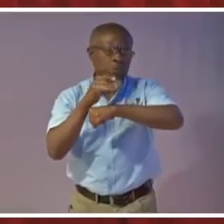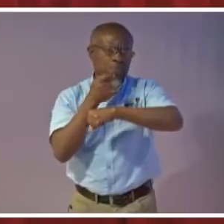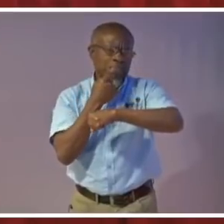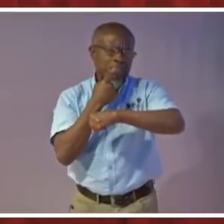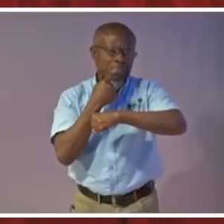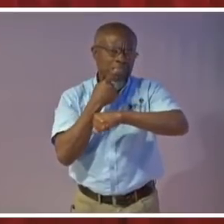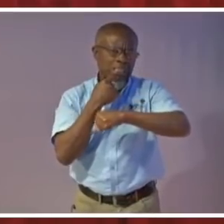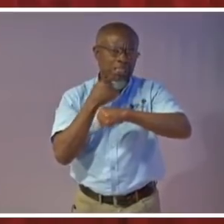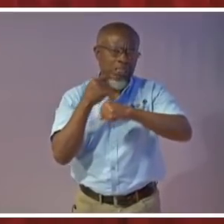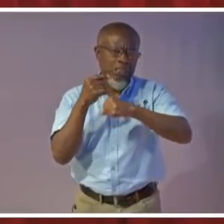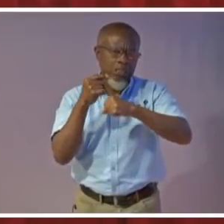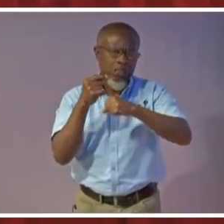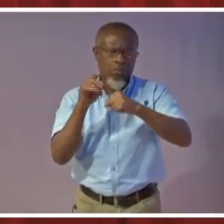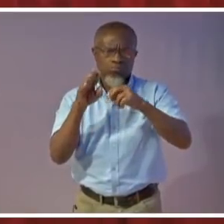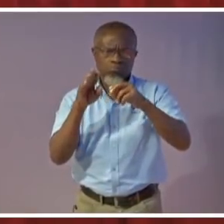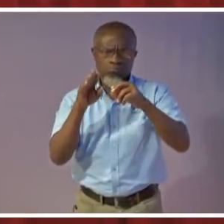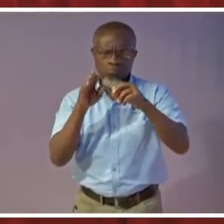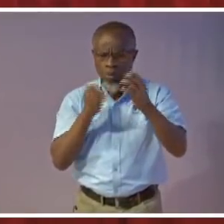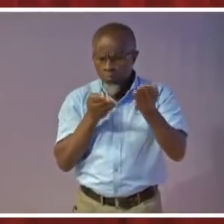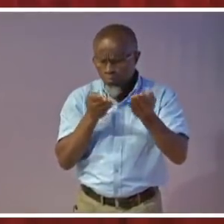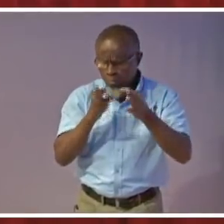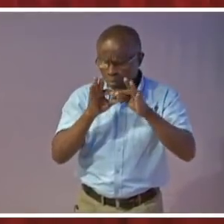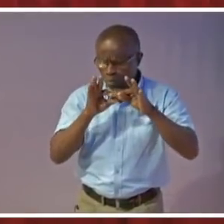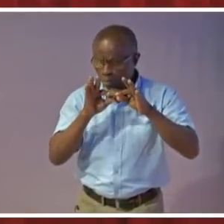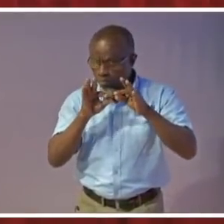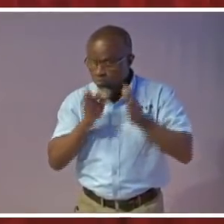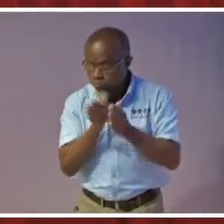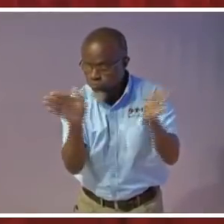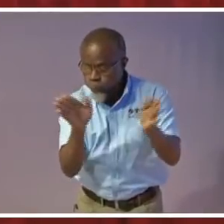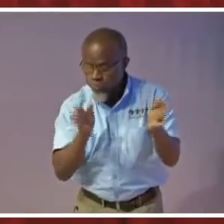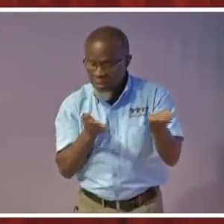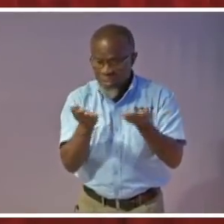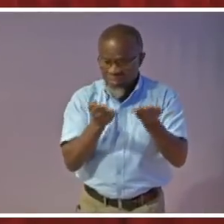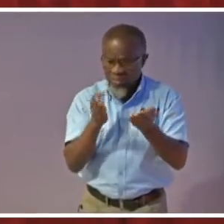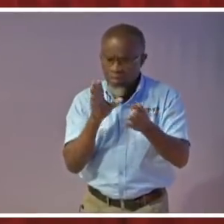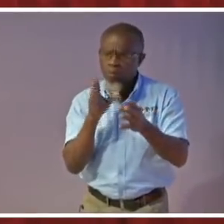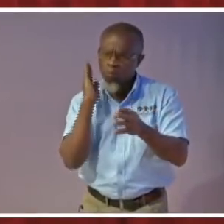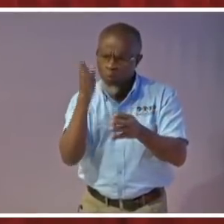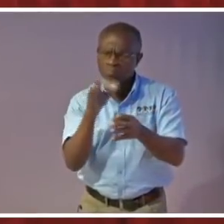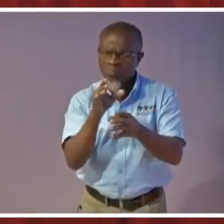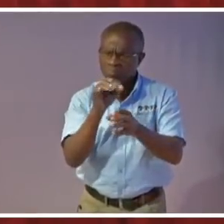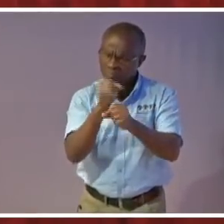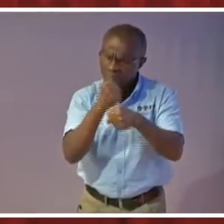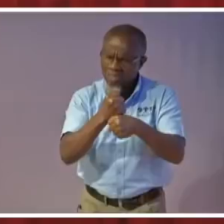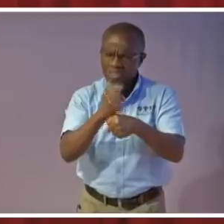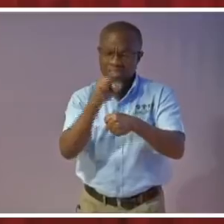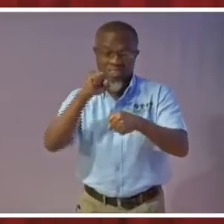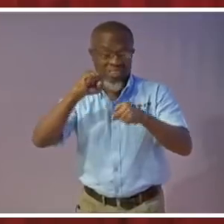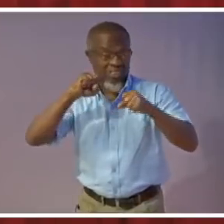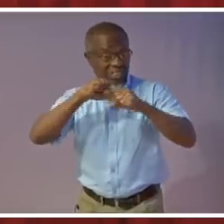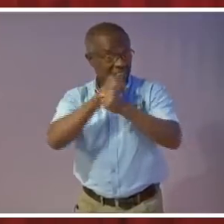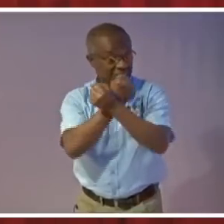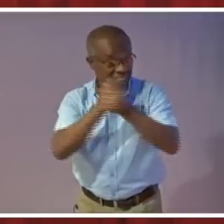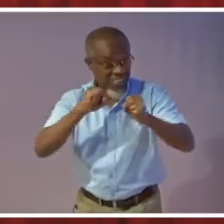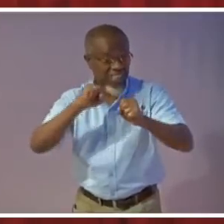becoming quasi-safe soon, are you satisfied with the response we would have been seeing so far in terms of vaccination